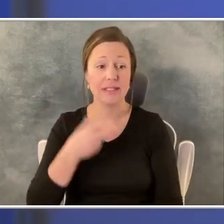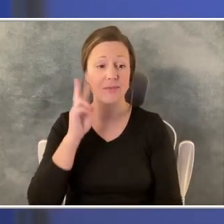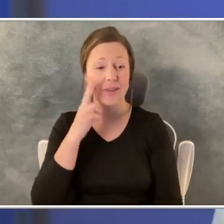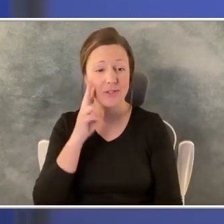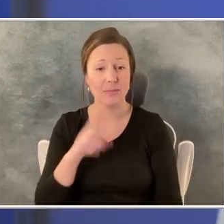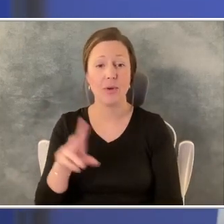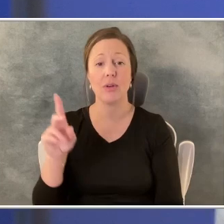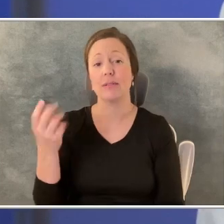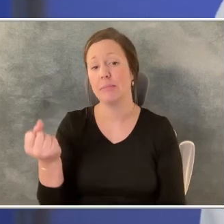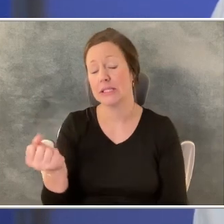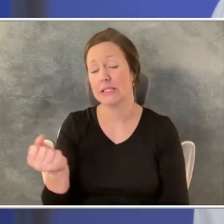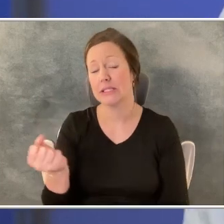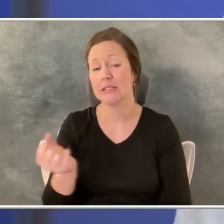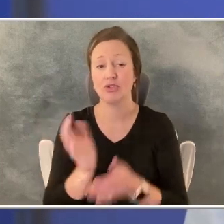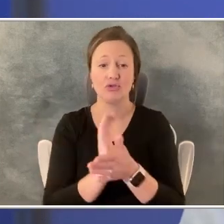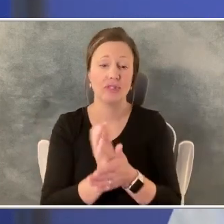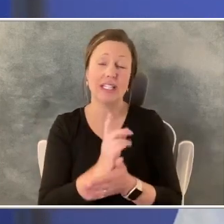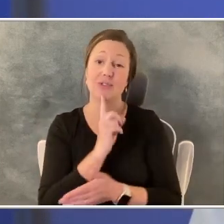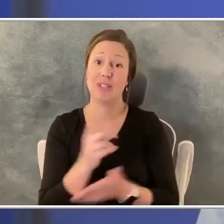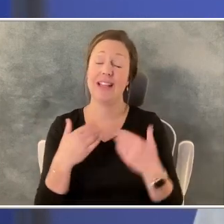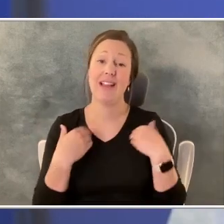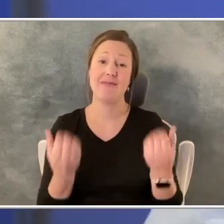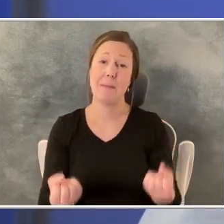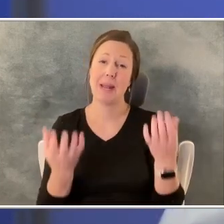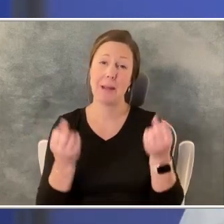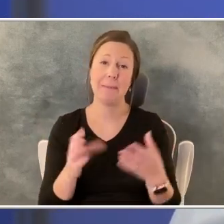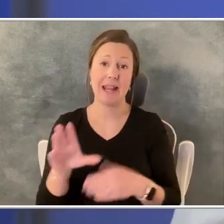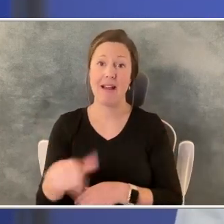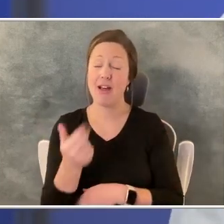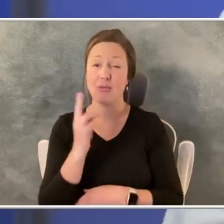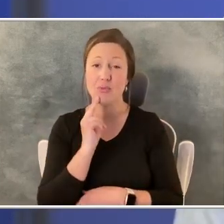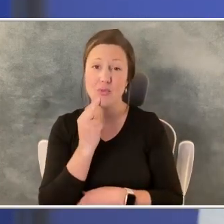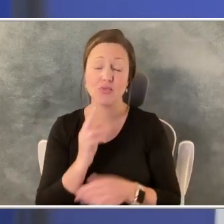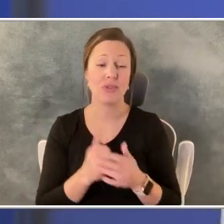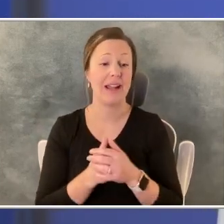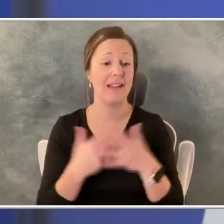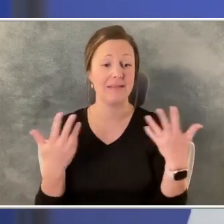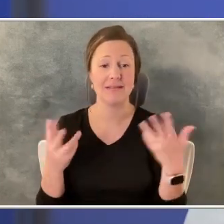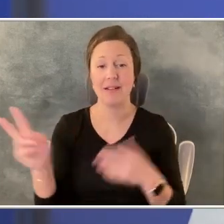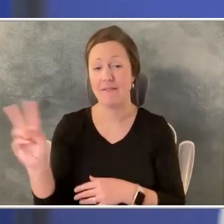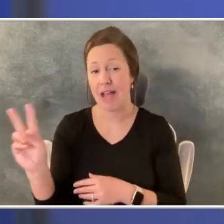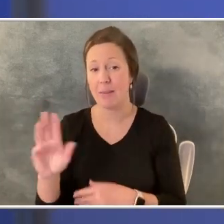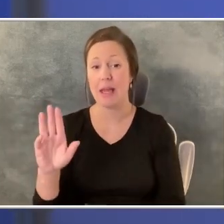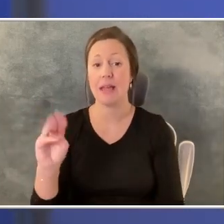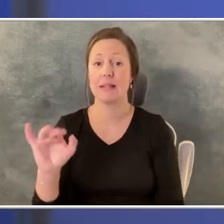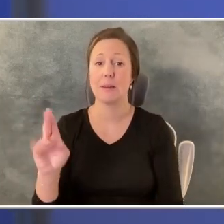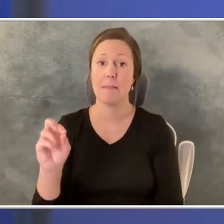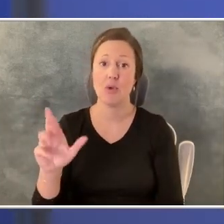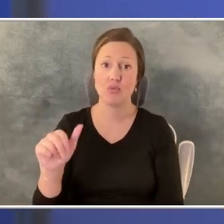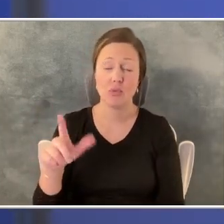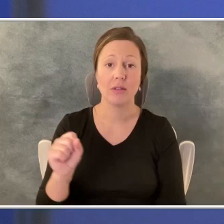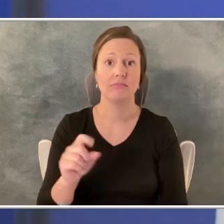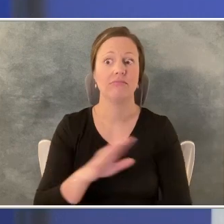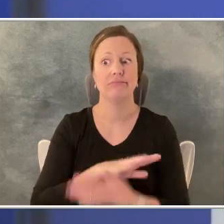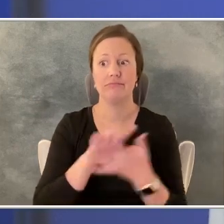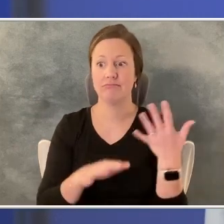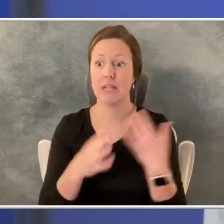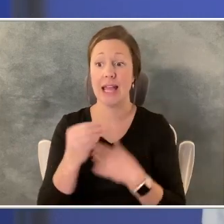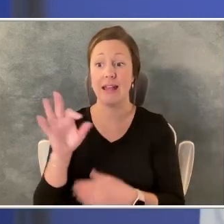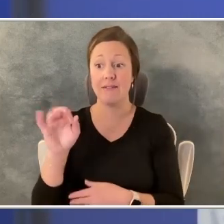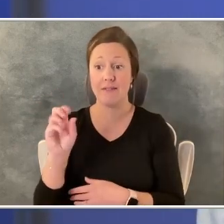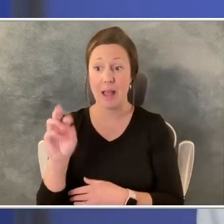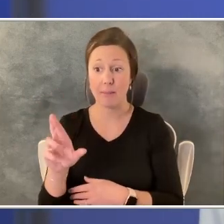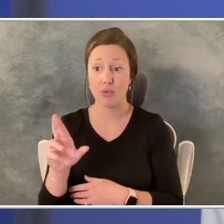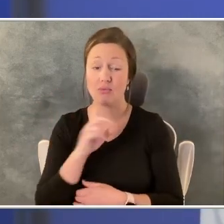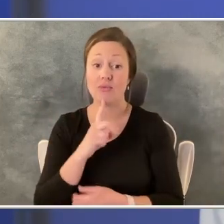is wrapped up with so many other nutrients, protein, anthocyanins, vitamins, minerals. And fiber, you blunt